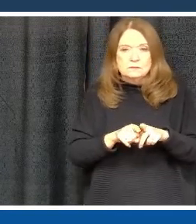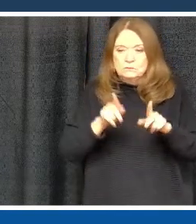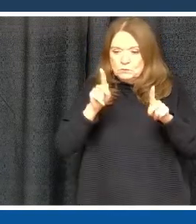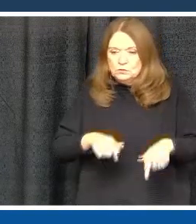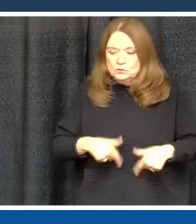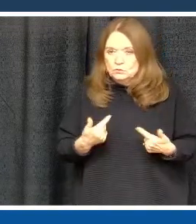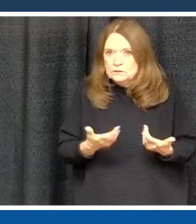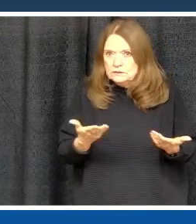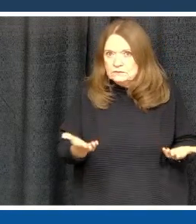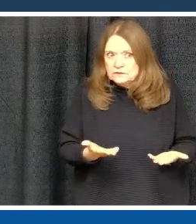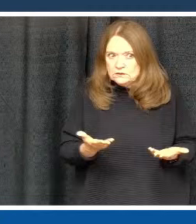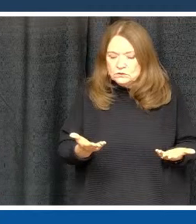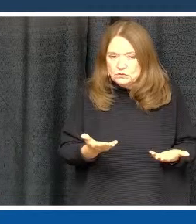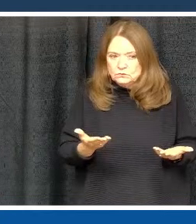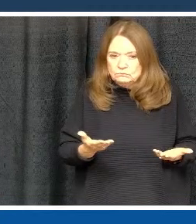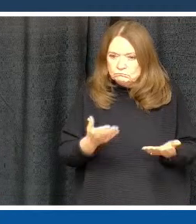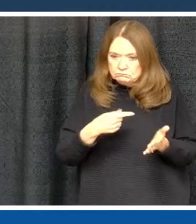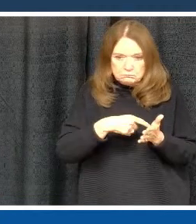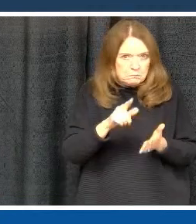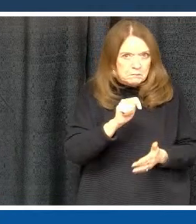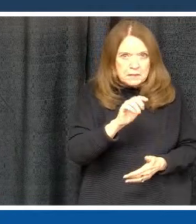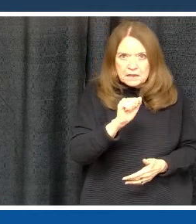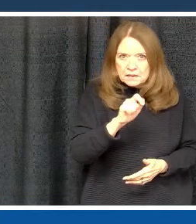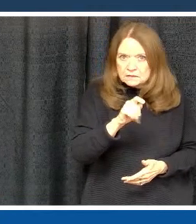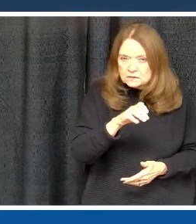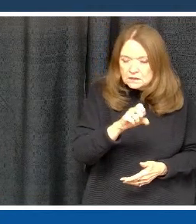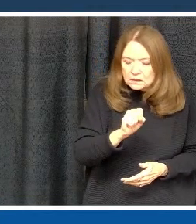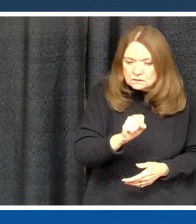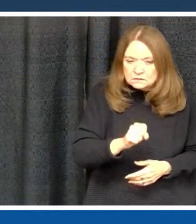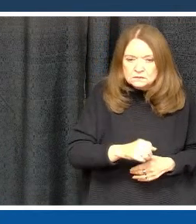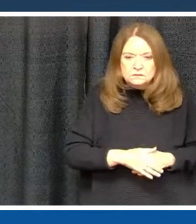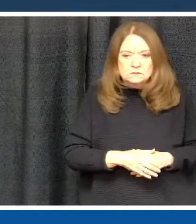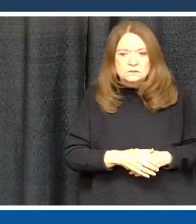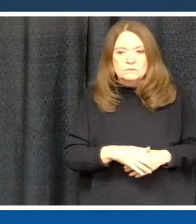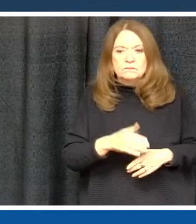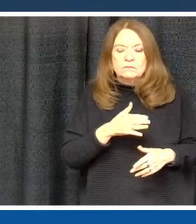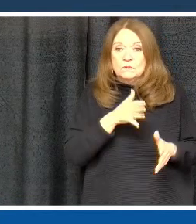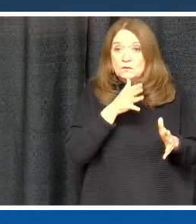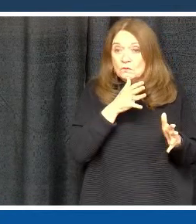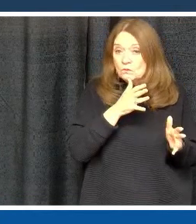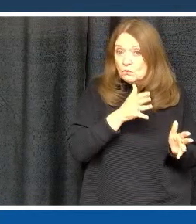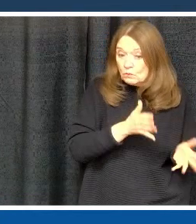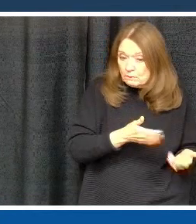as a fair tax-paying citizen, right? It's a grandparent